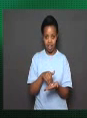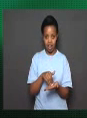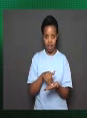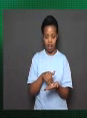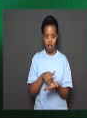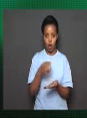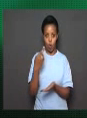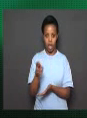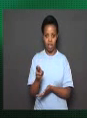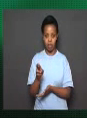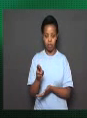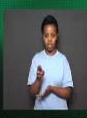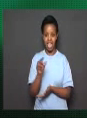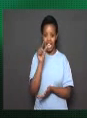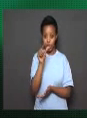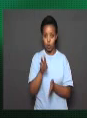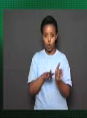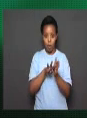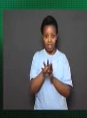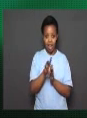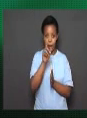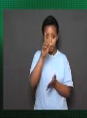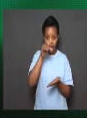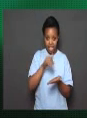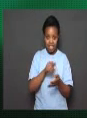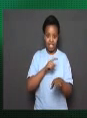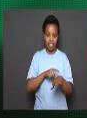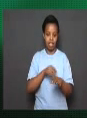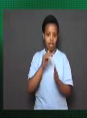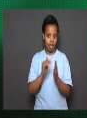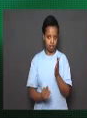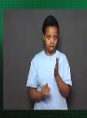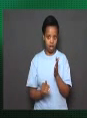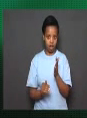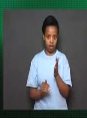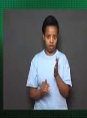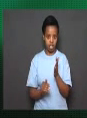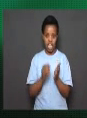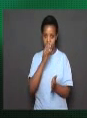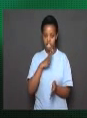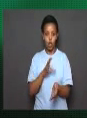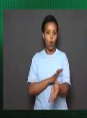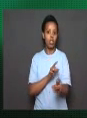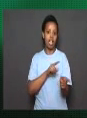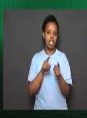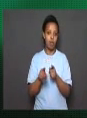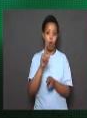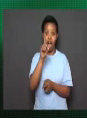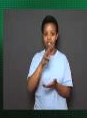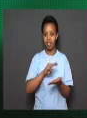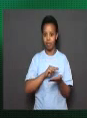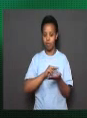smaller than the smallest bacterium and 1 million times smaller than